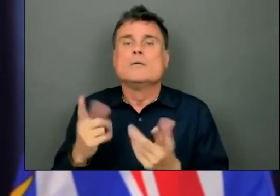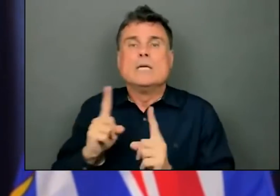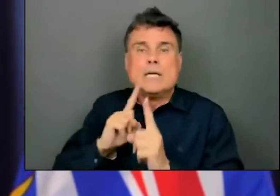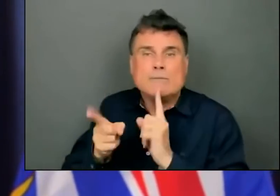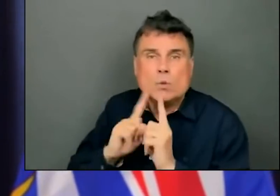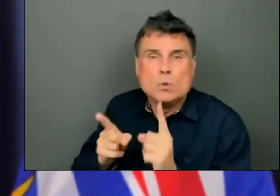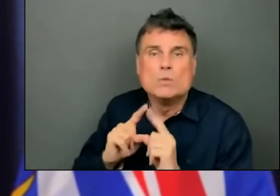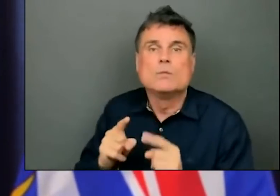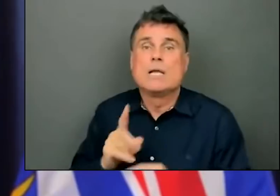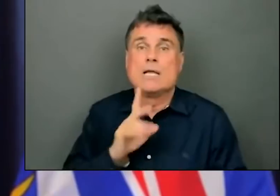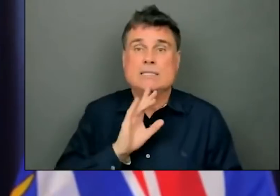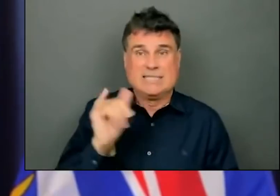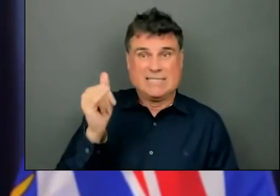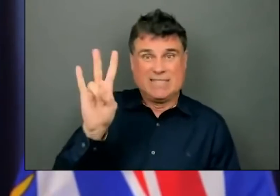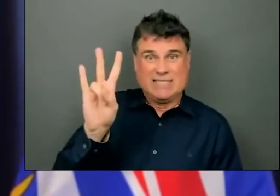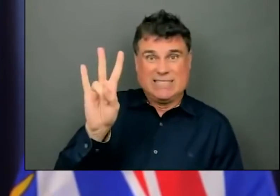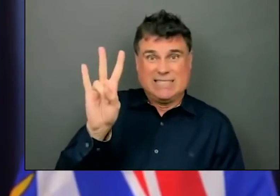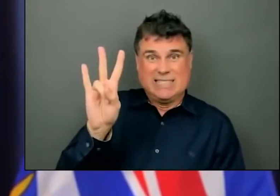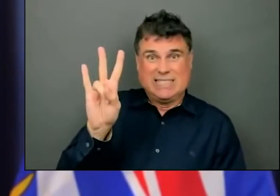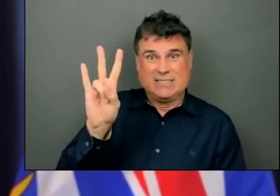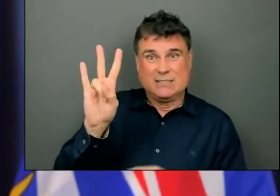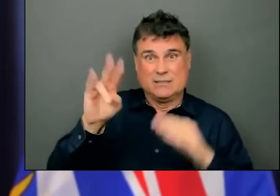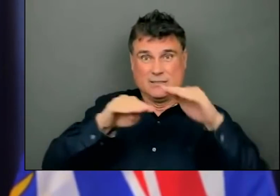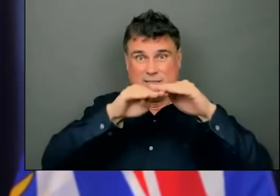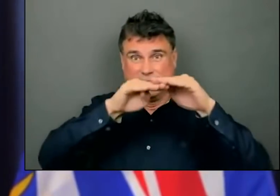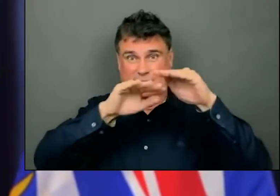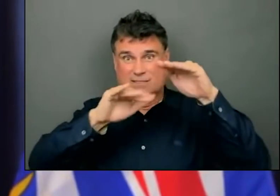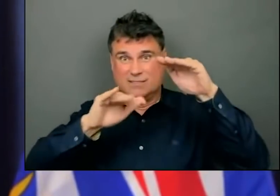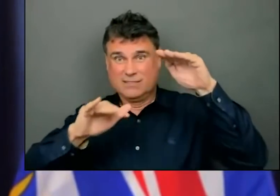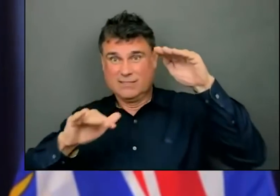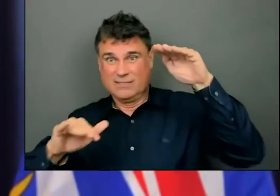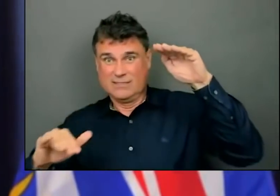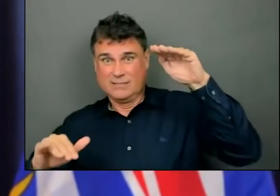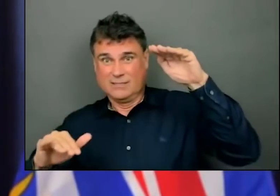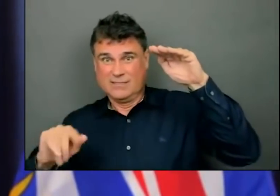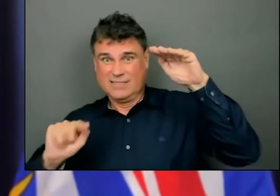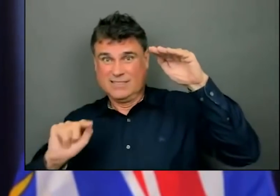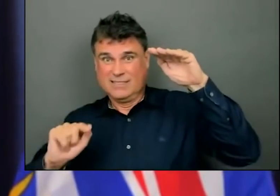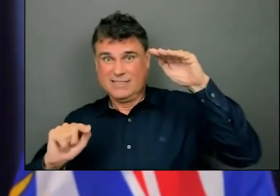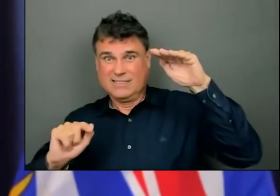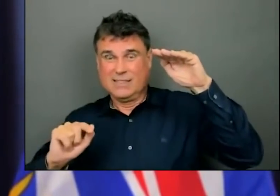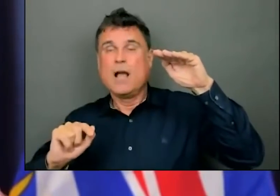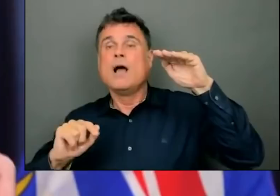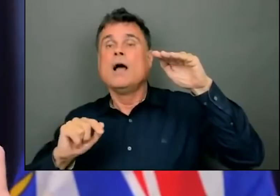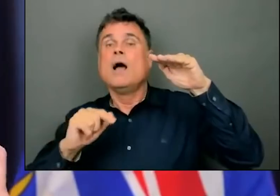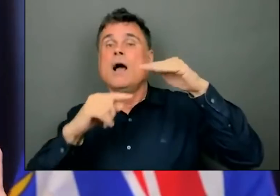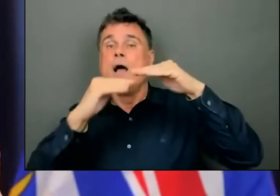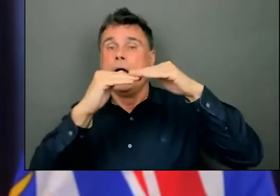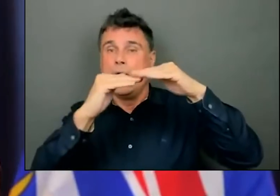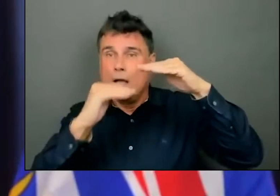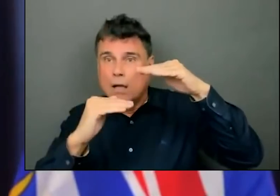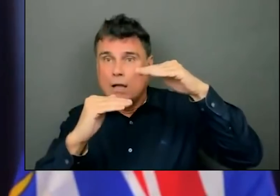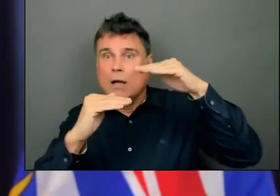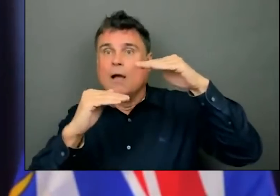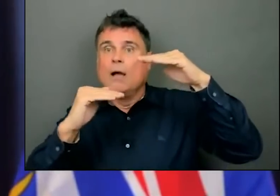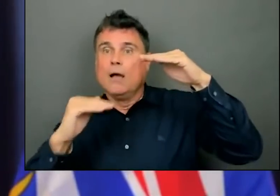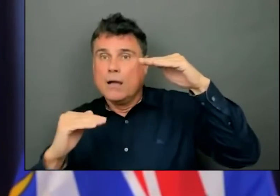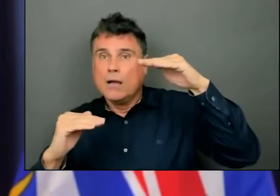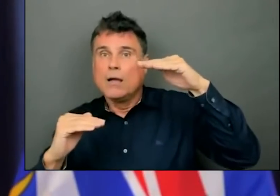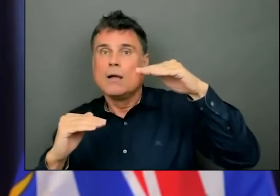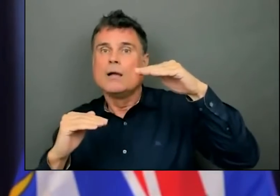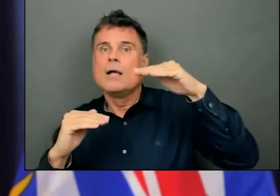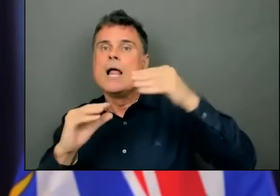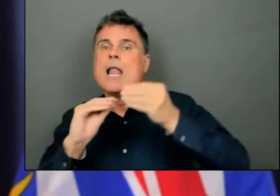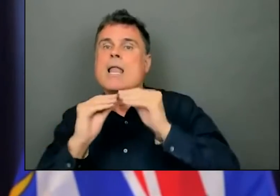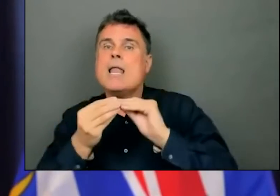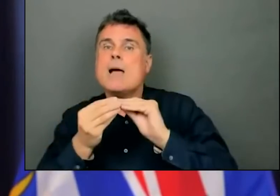17 down, and under 18, every time you go down 1 year age cohort, the number of people,